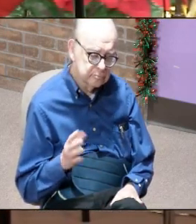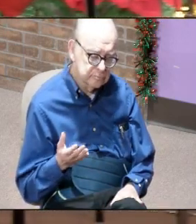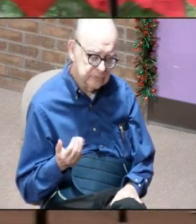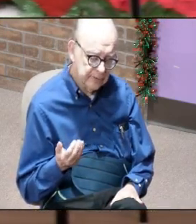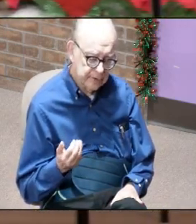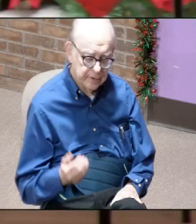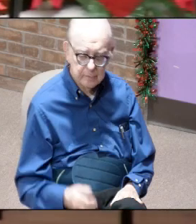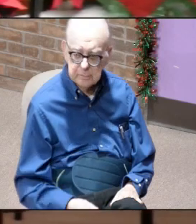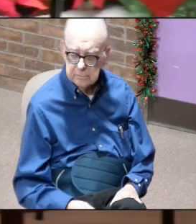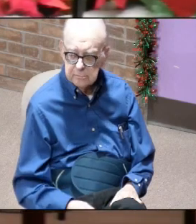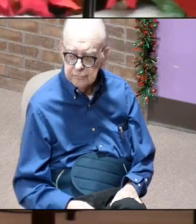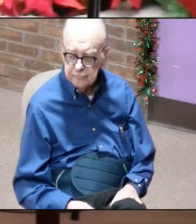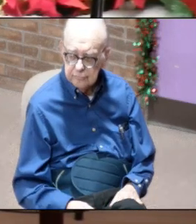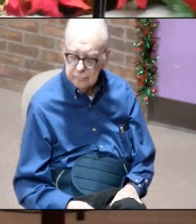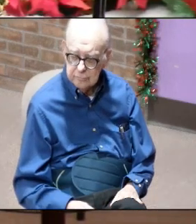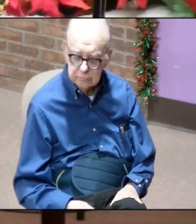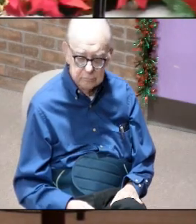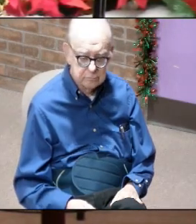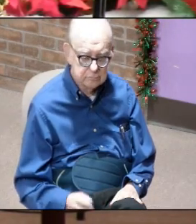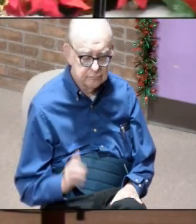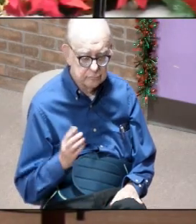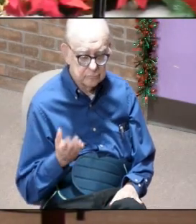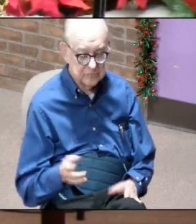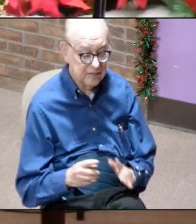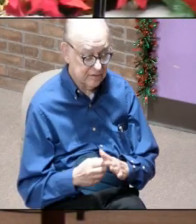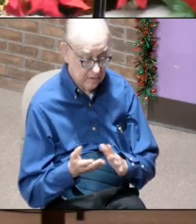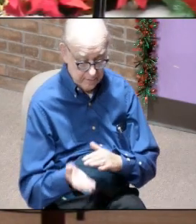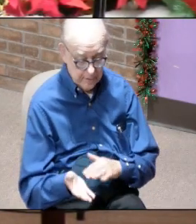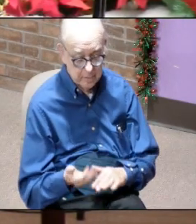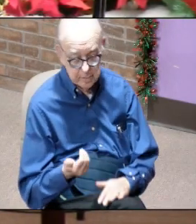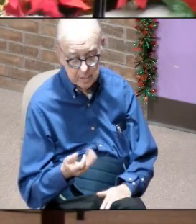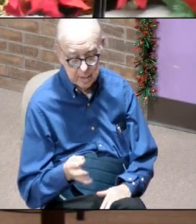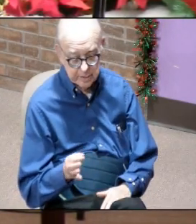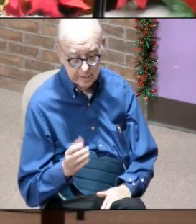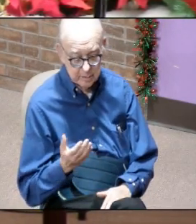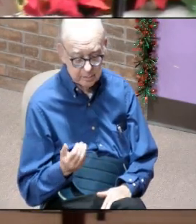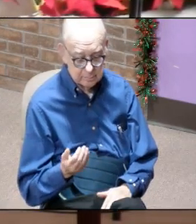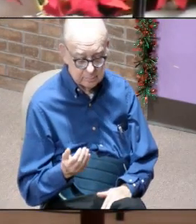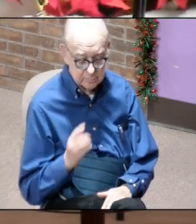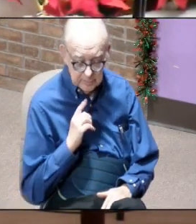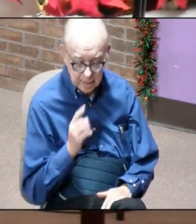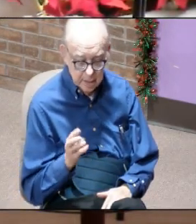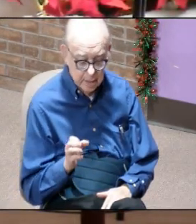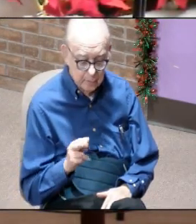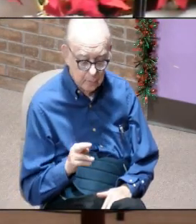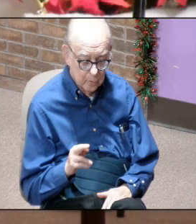1915. Let's start there. There was a war,